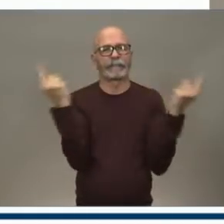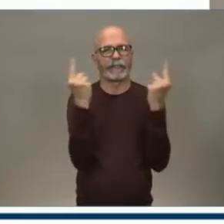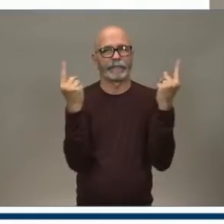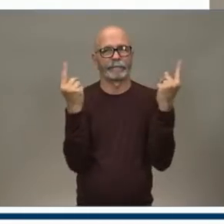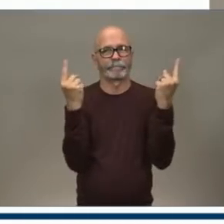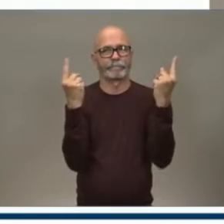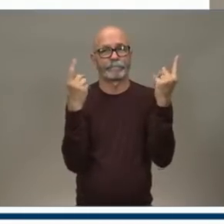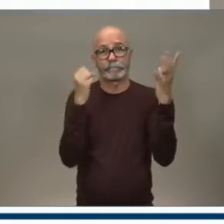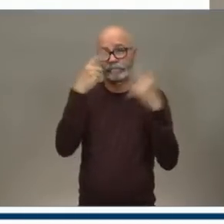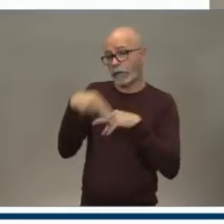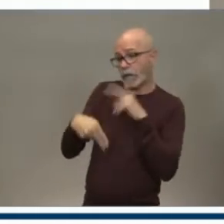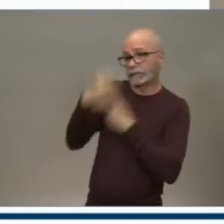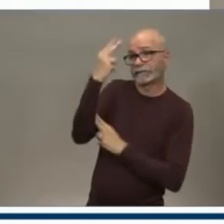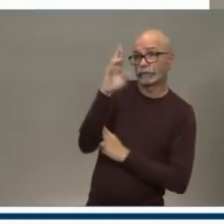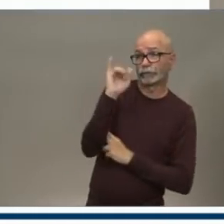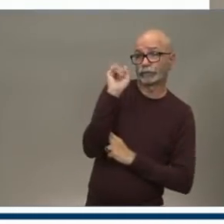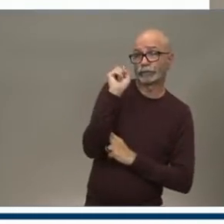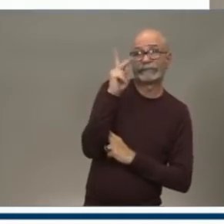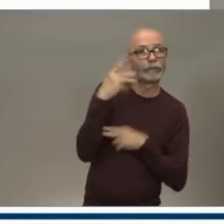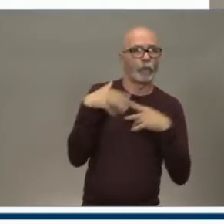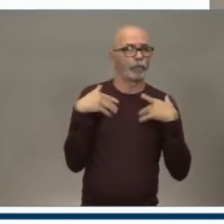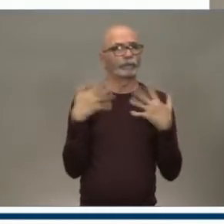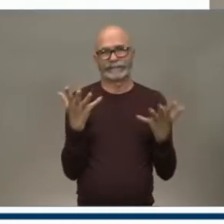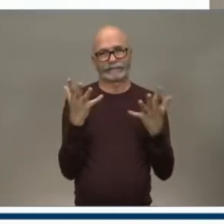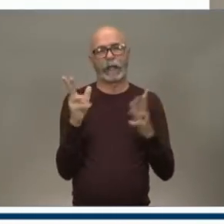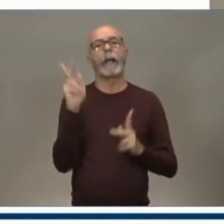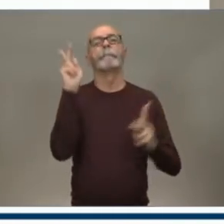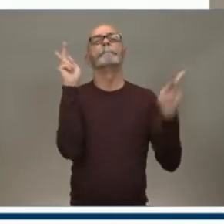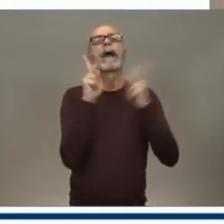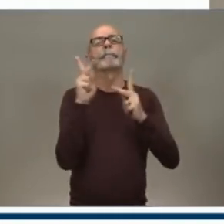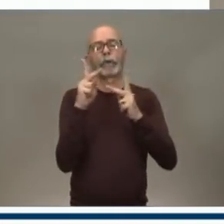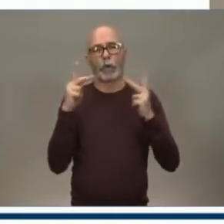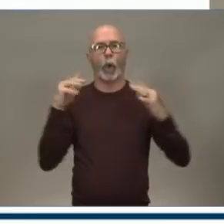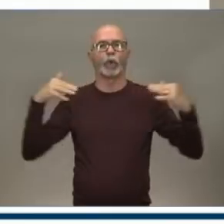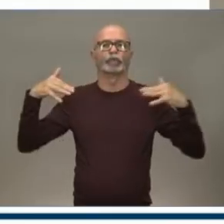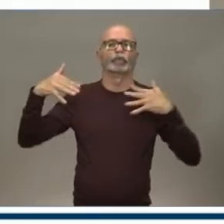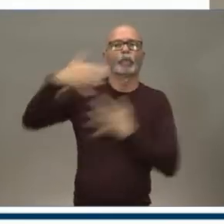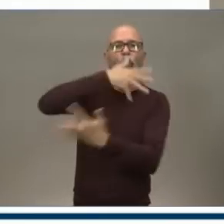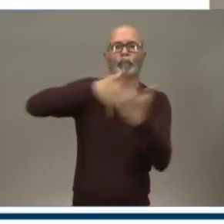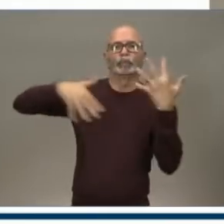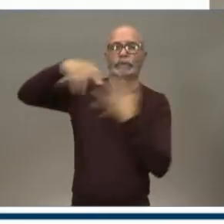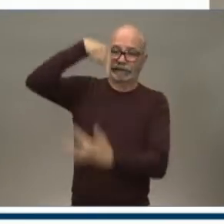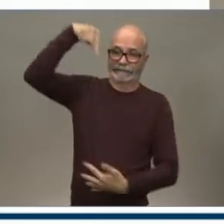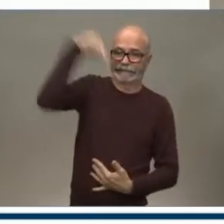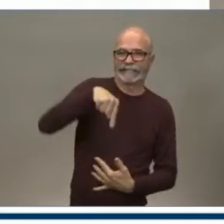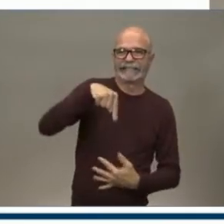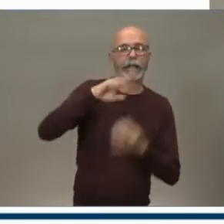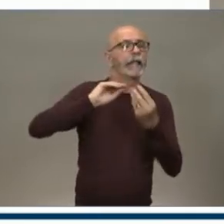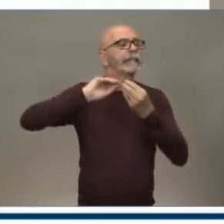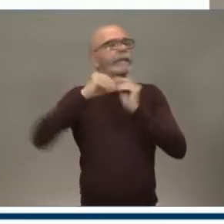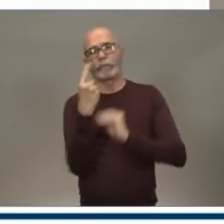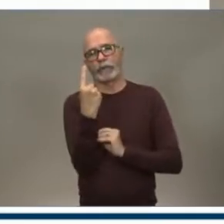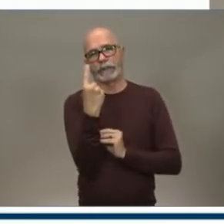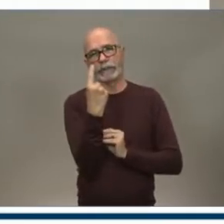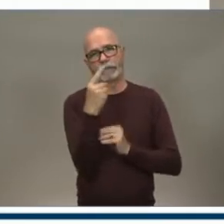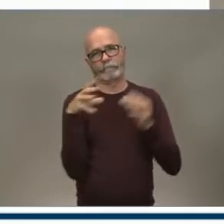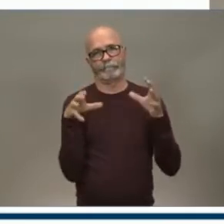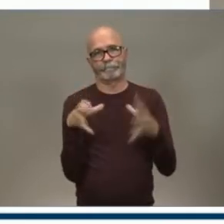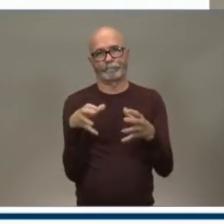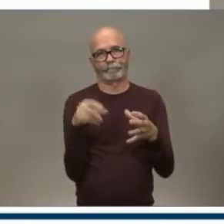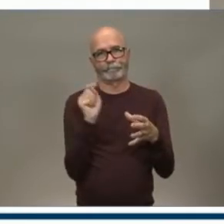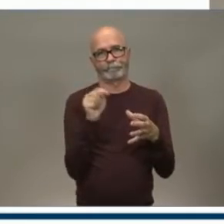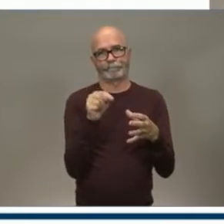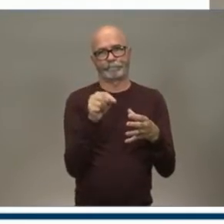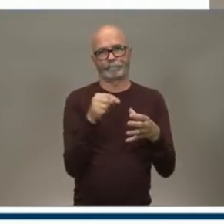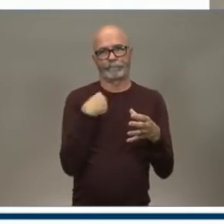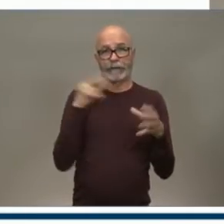around how people get together in social environments and social gatherings. I think that'll give you an indication of where we're focusing our